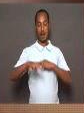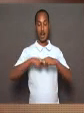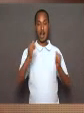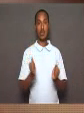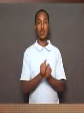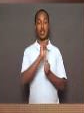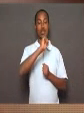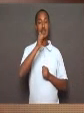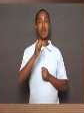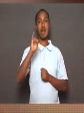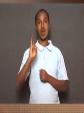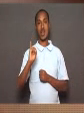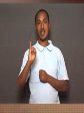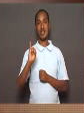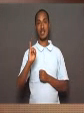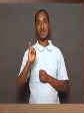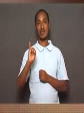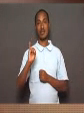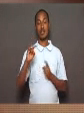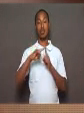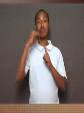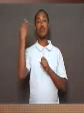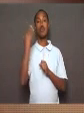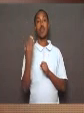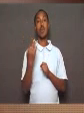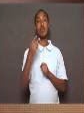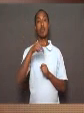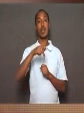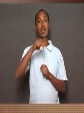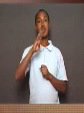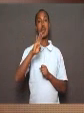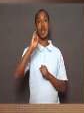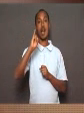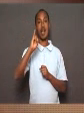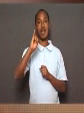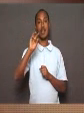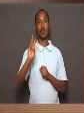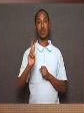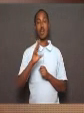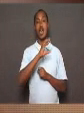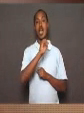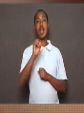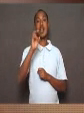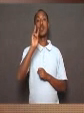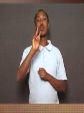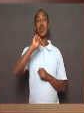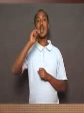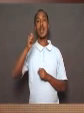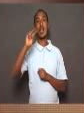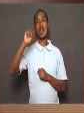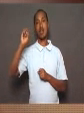with sodium iodide to form lead 2 iodide and sodium nitrate.